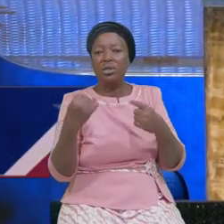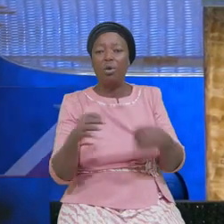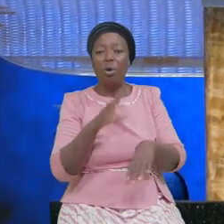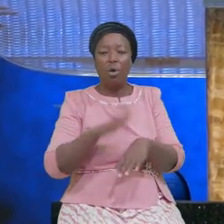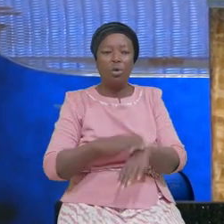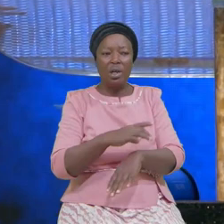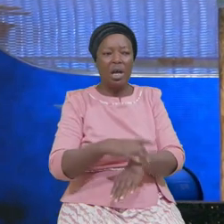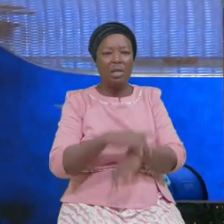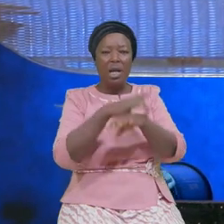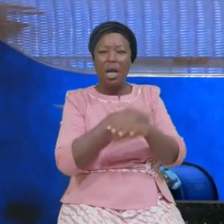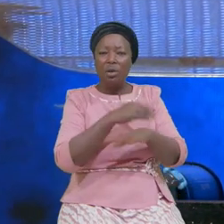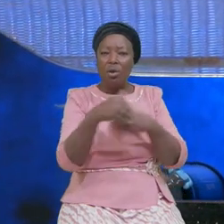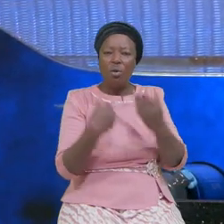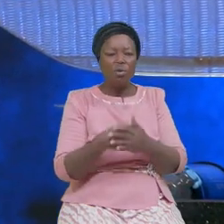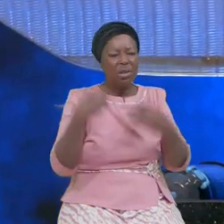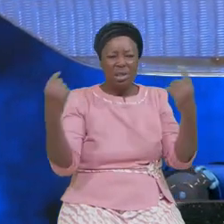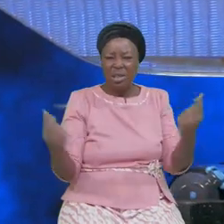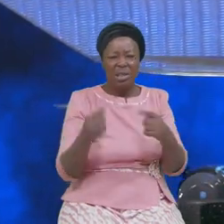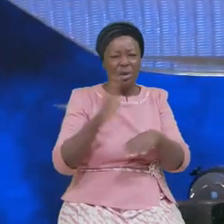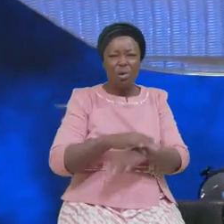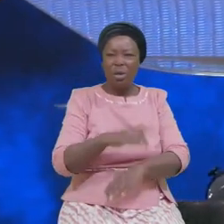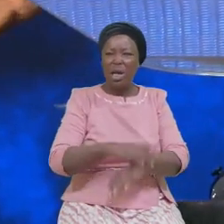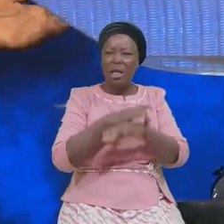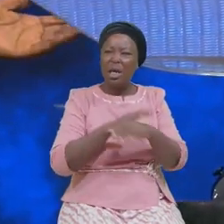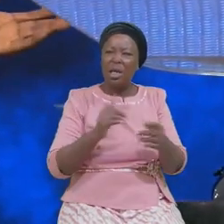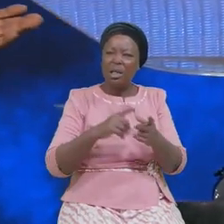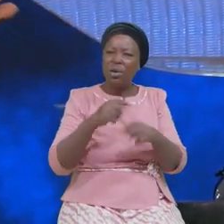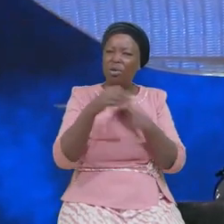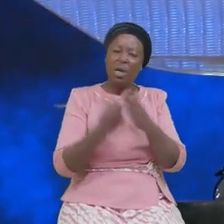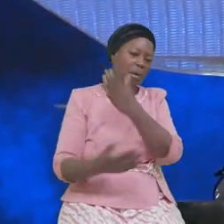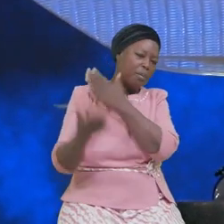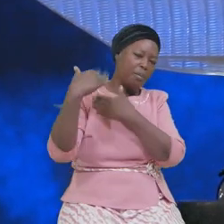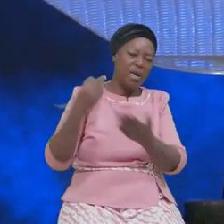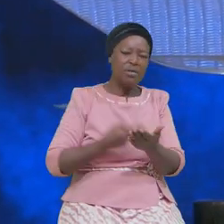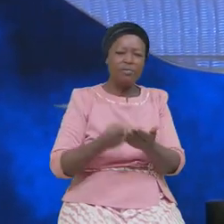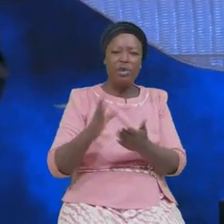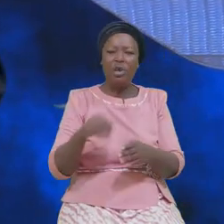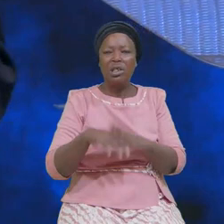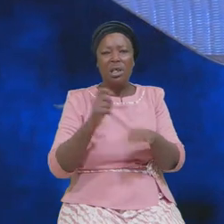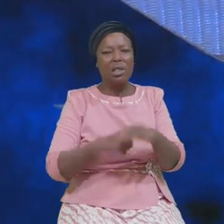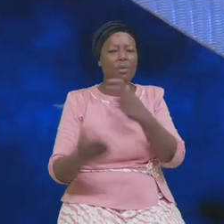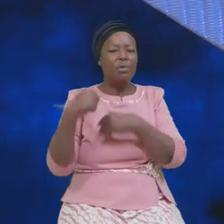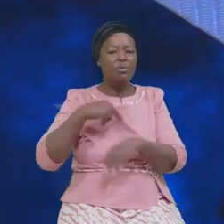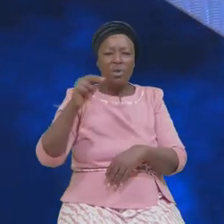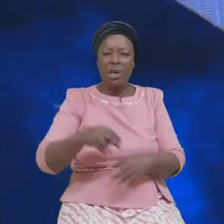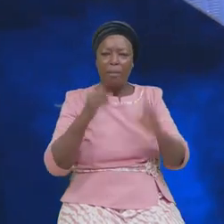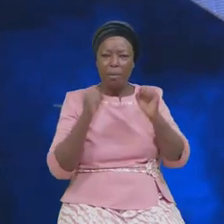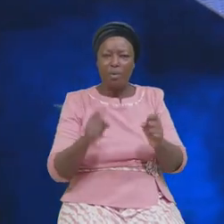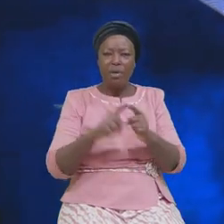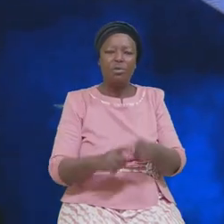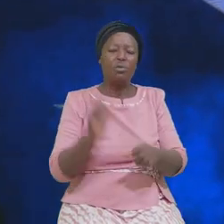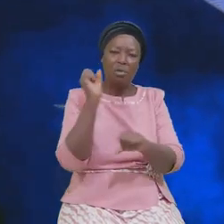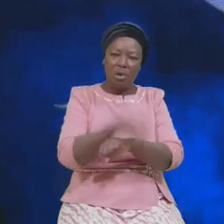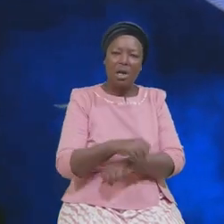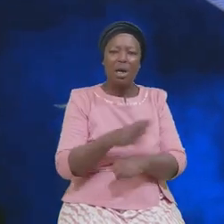all the transgressions on earth, all our past failures in the past. We need power to overcome. We need